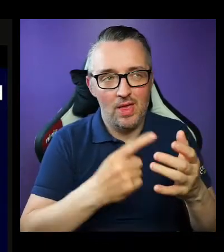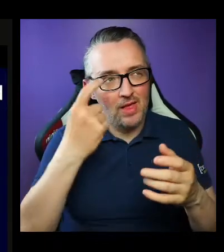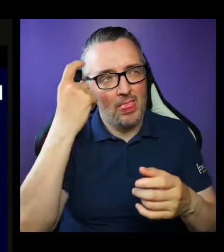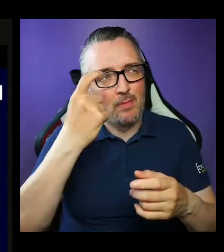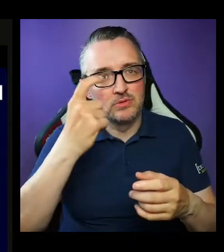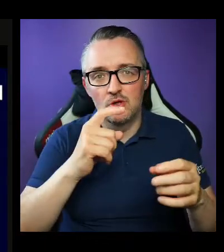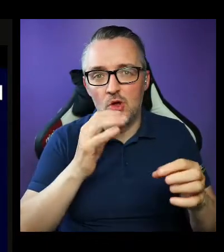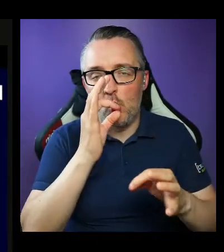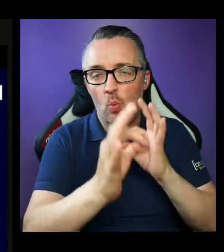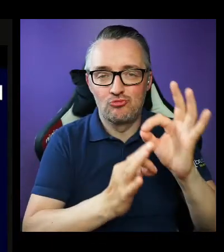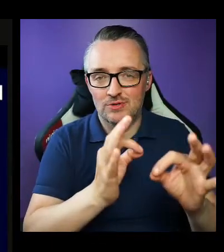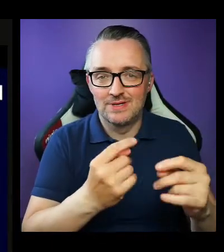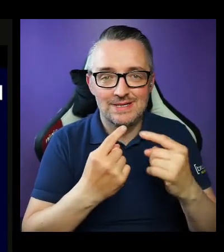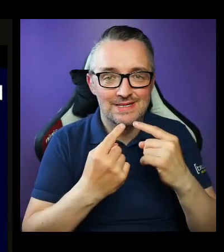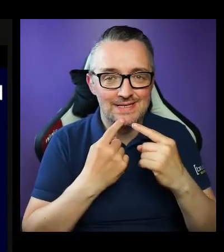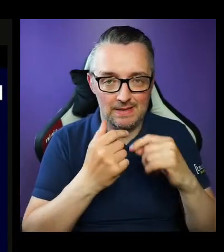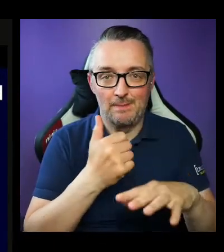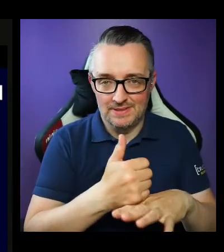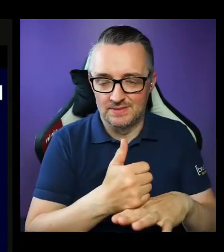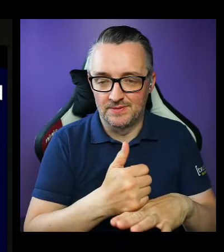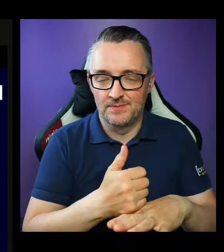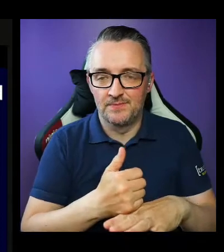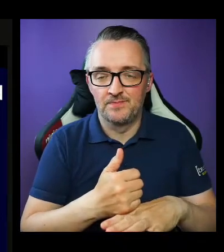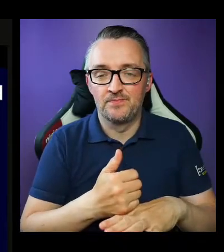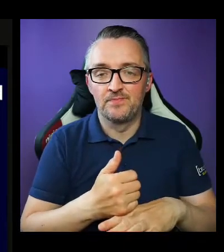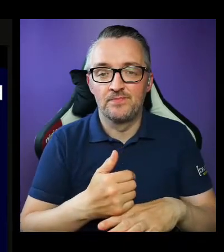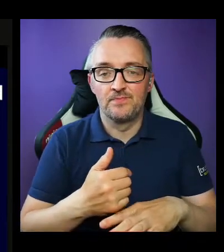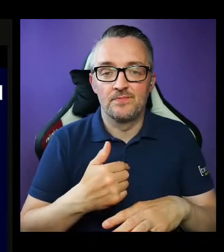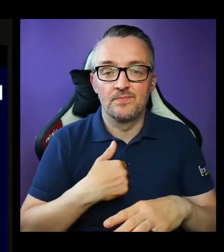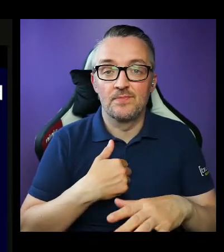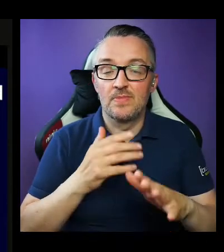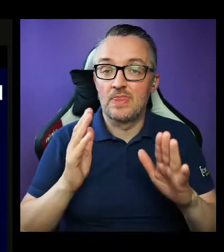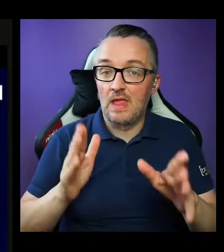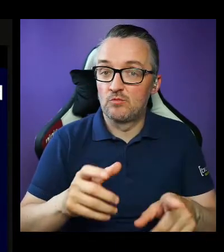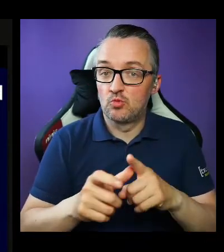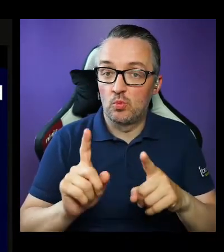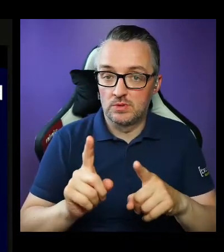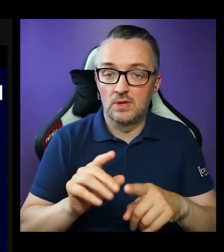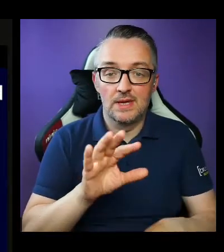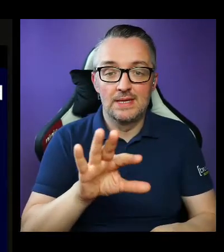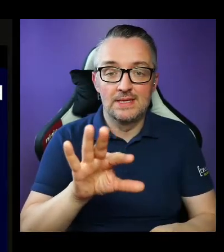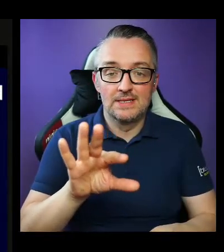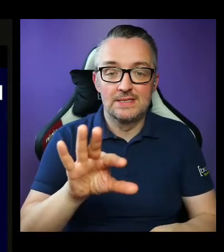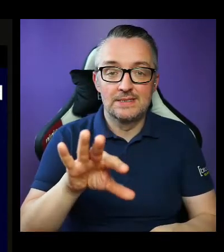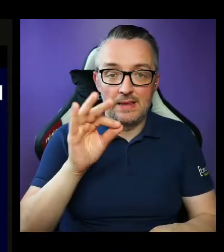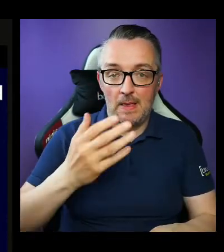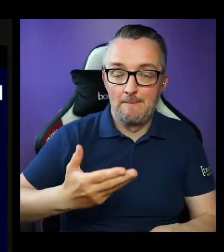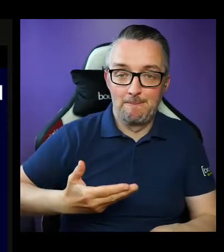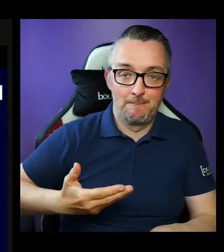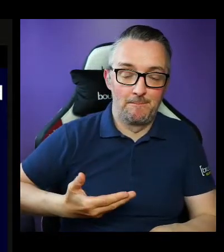a database, and that's why I went for that. So what we need to do is select the businesses from